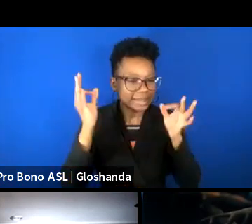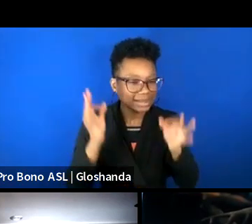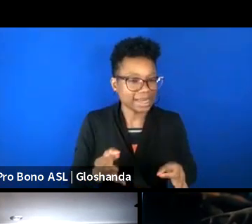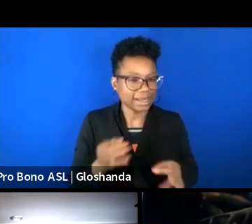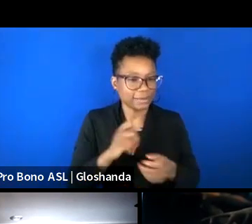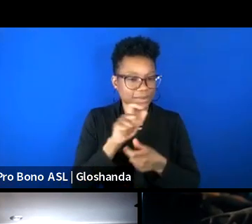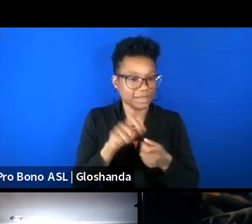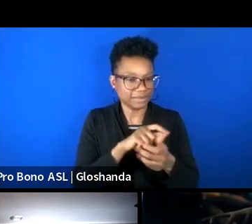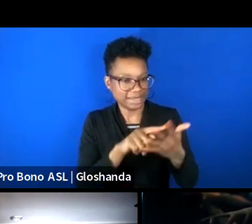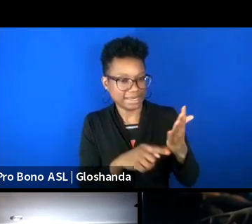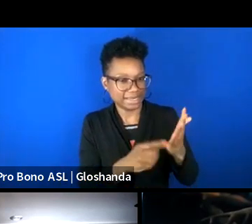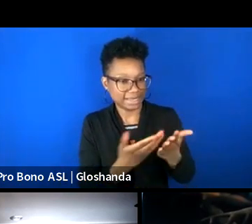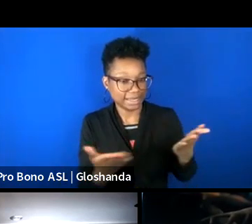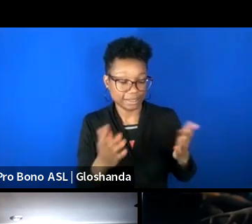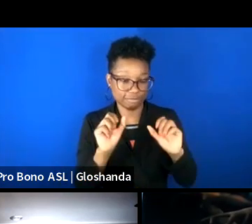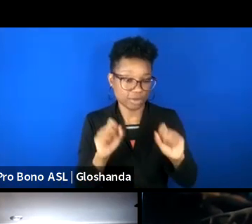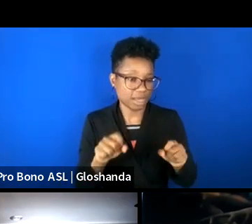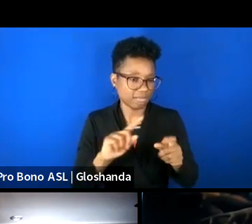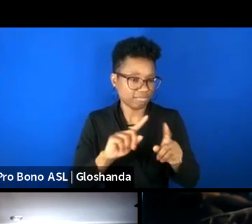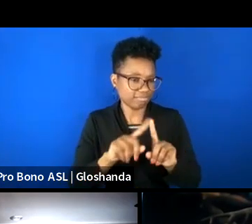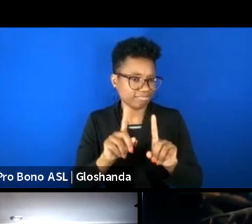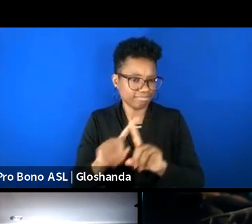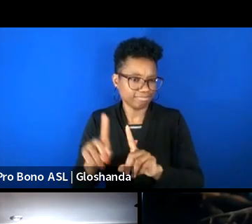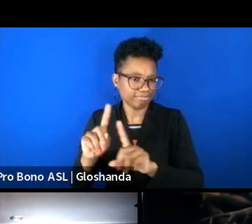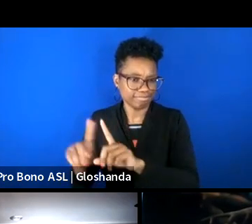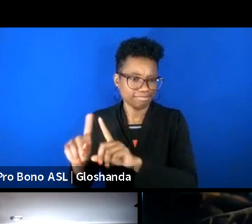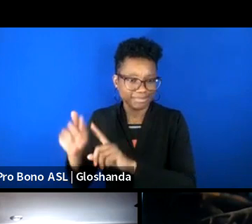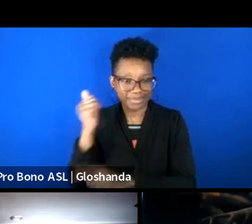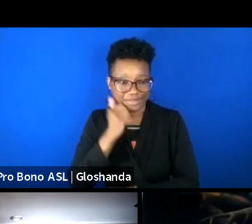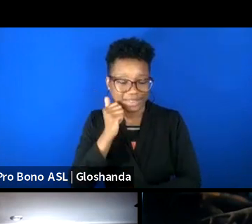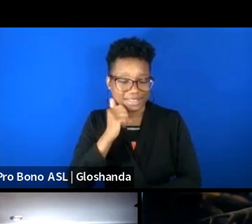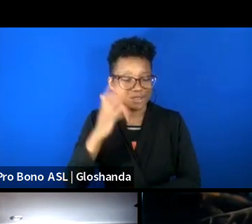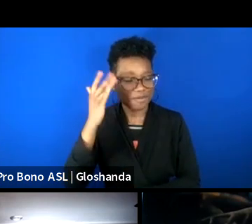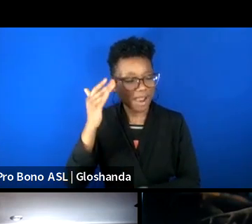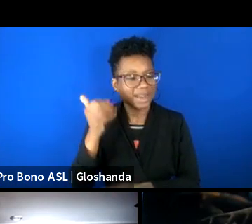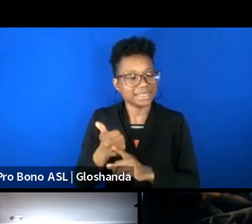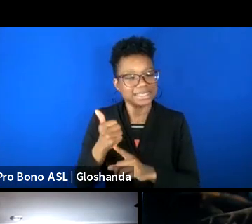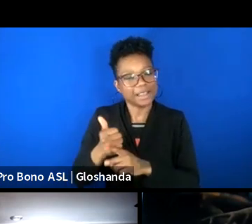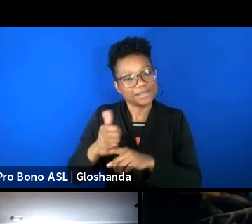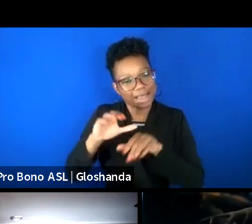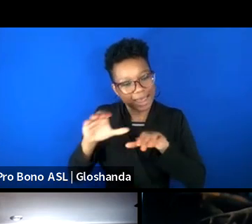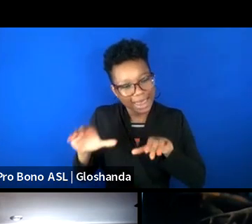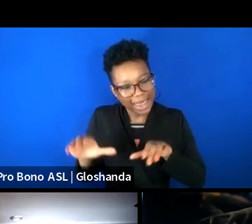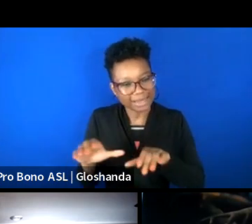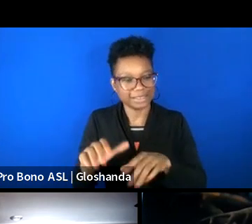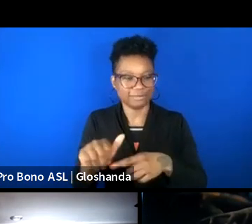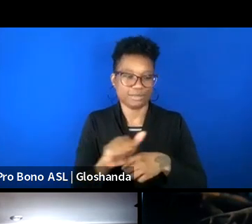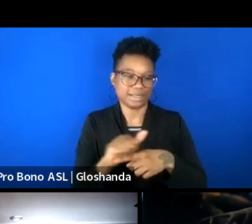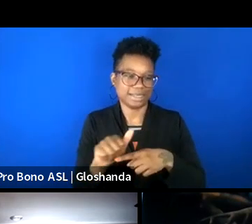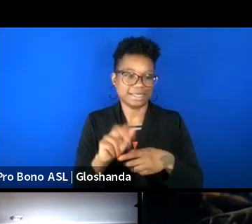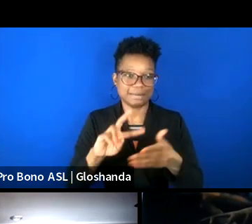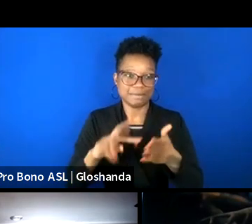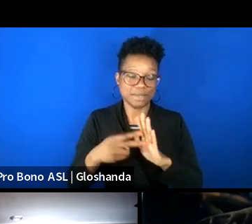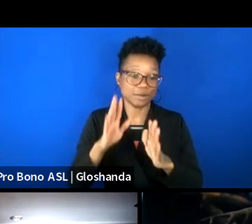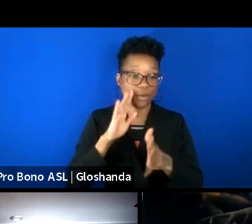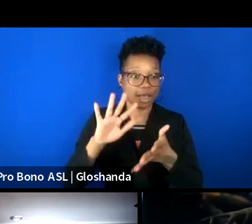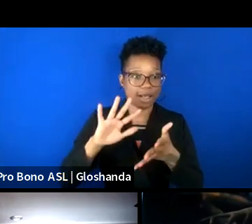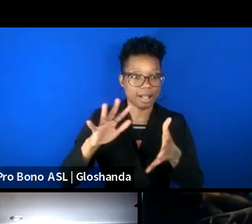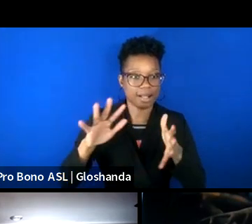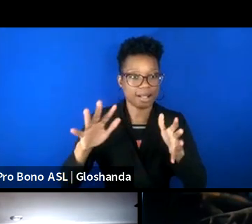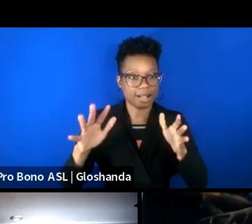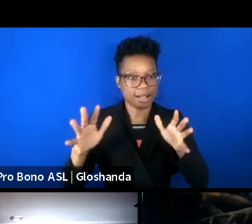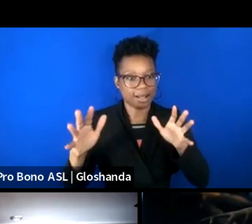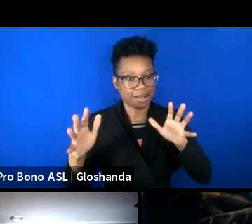on what the day is, because it's an active practice. So it's something that is evolving as I move through my life.